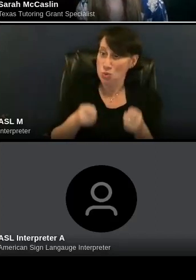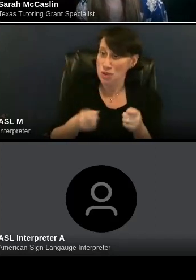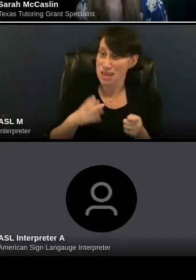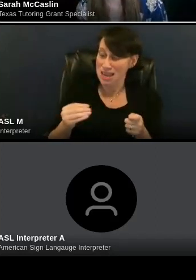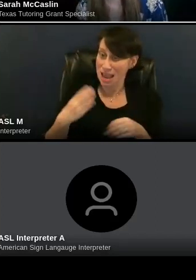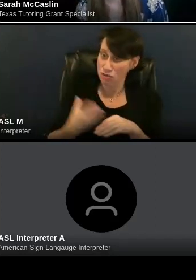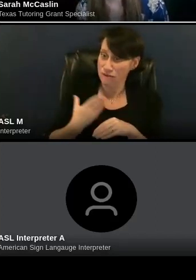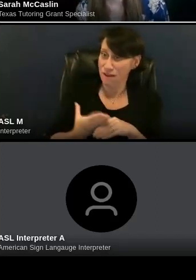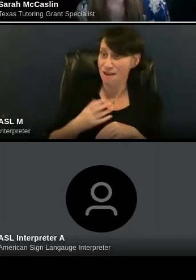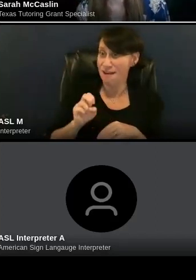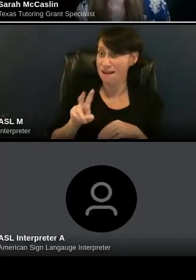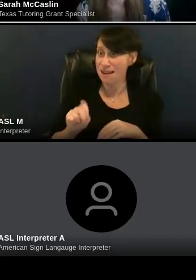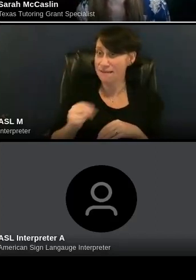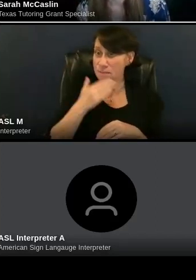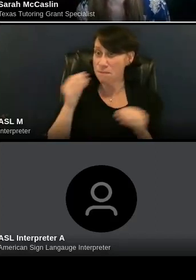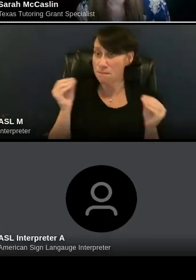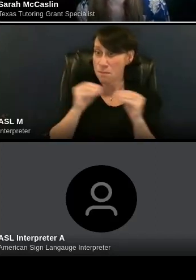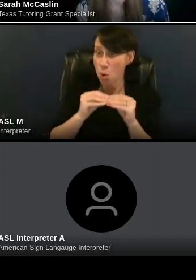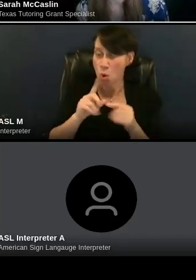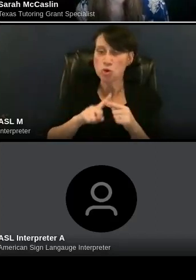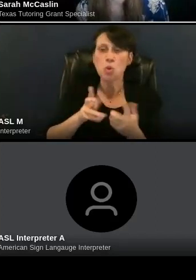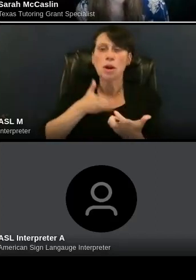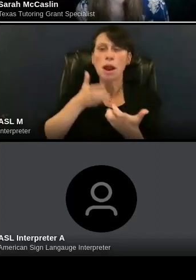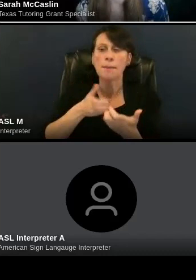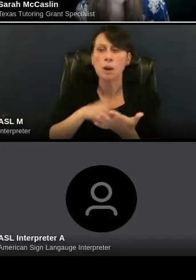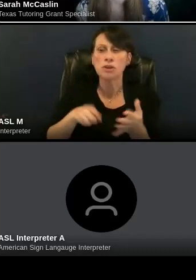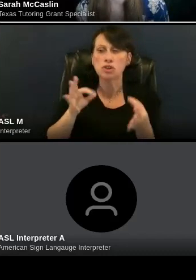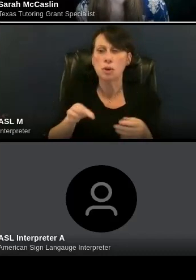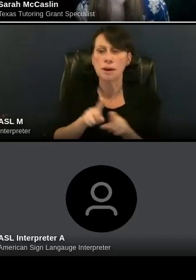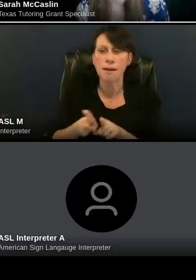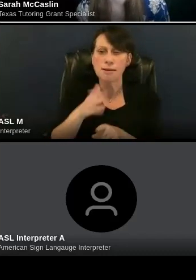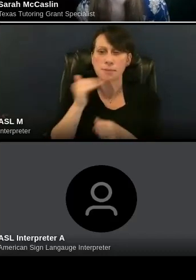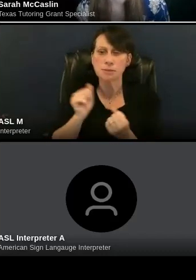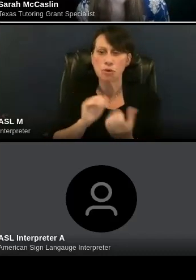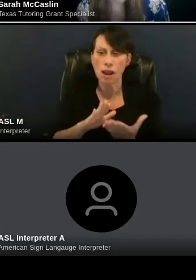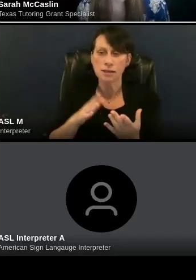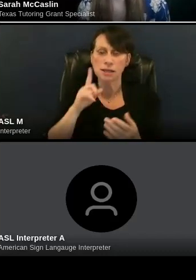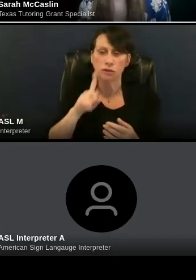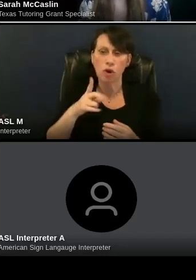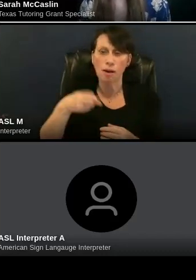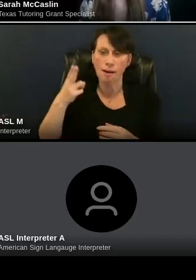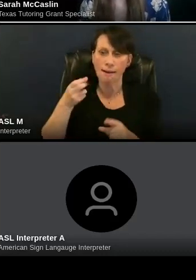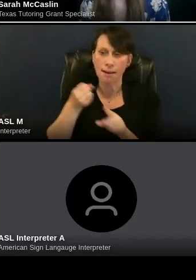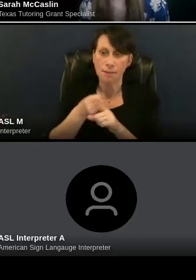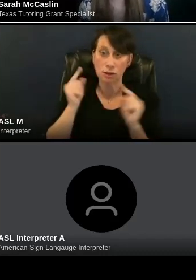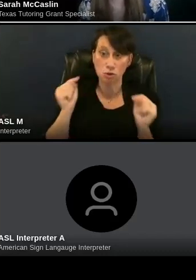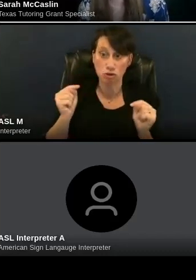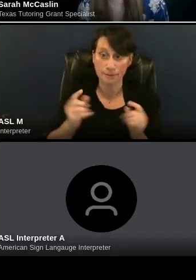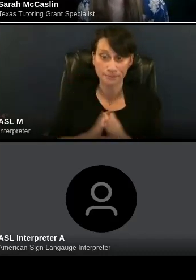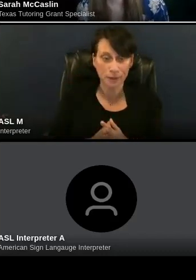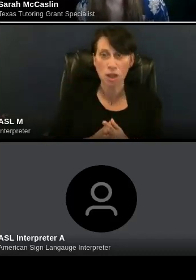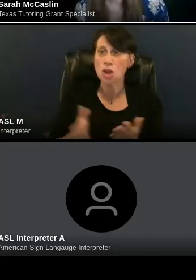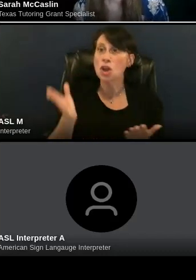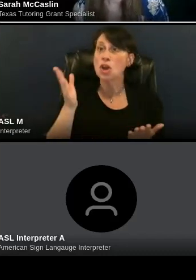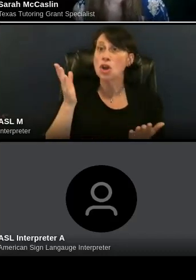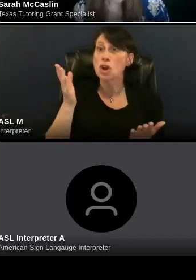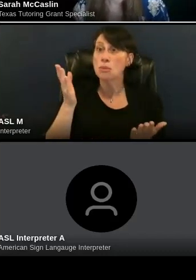them even further to accommodate what has been determined as best practice through high impact tutoring. So moving